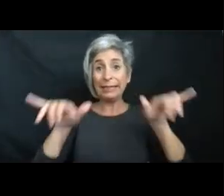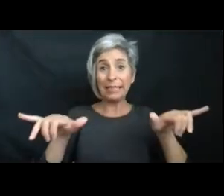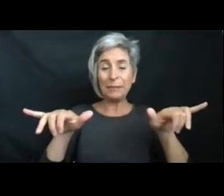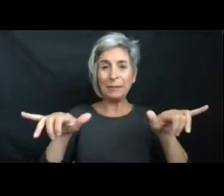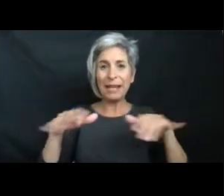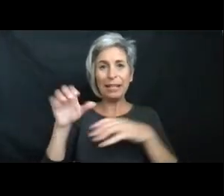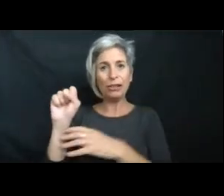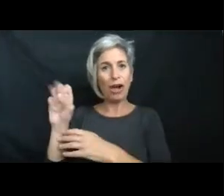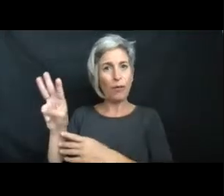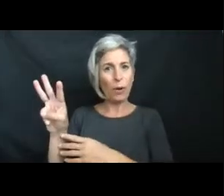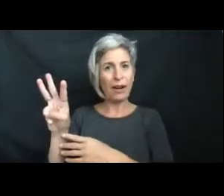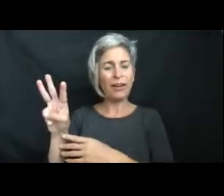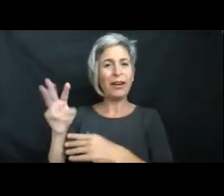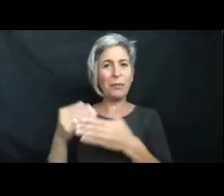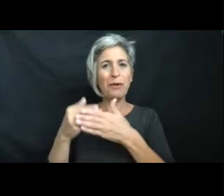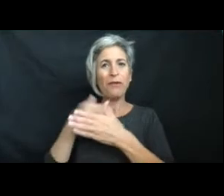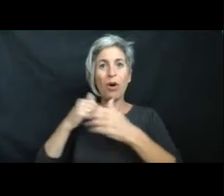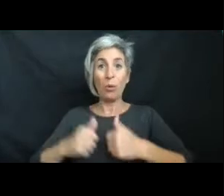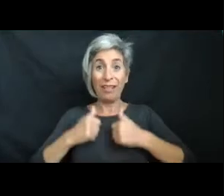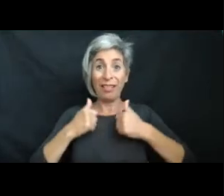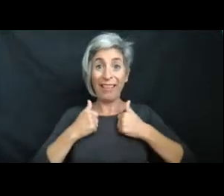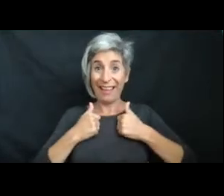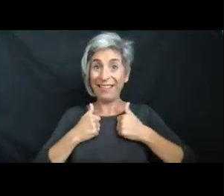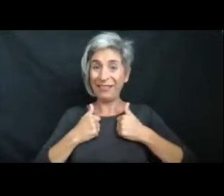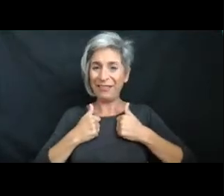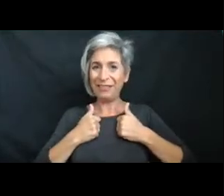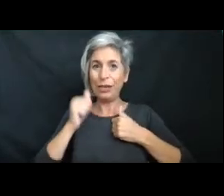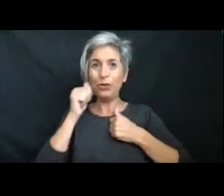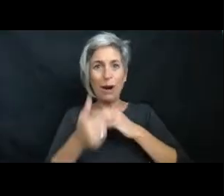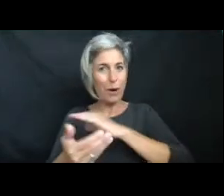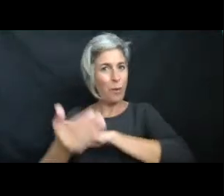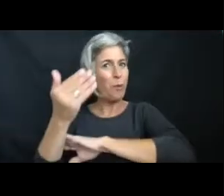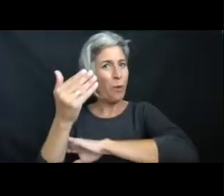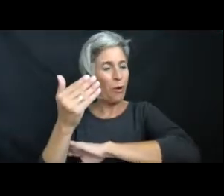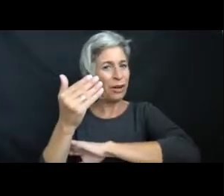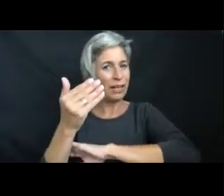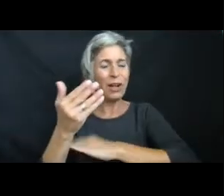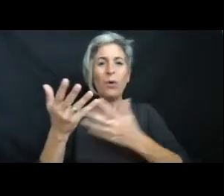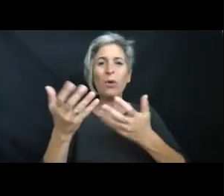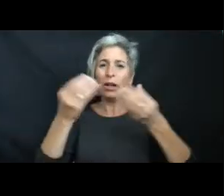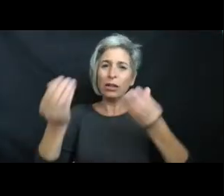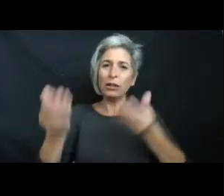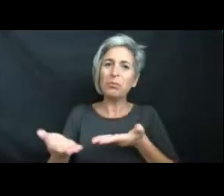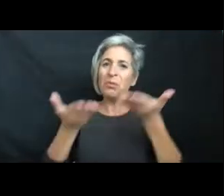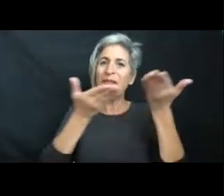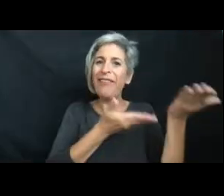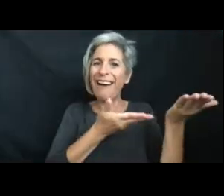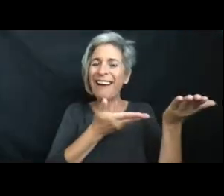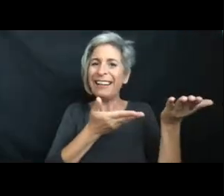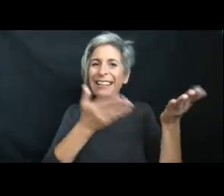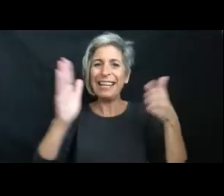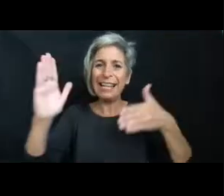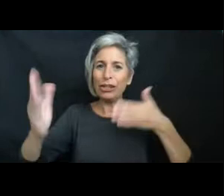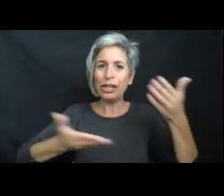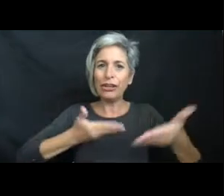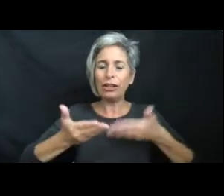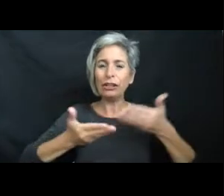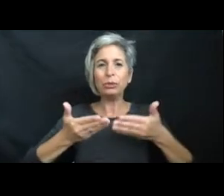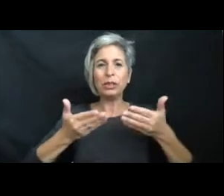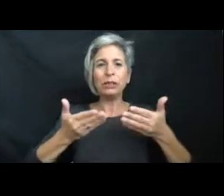software before we go live tomorrow morning. So we wanted to provide an introductory overview